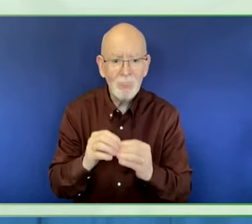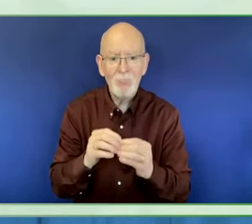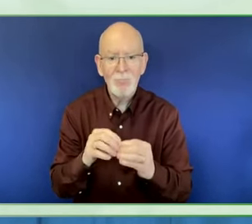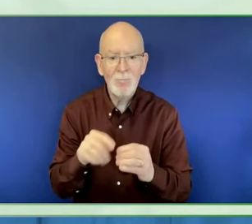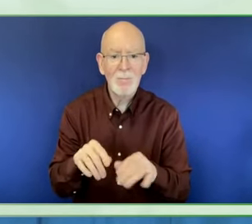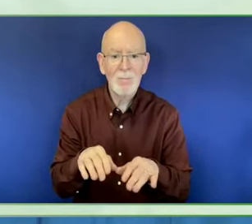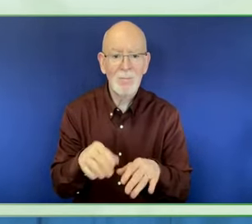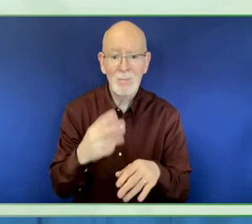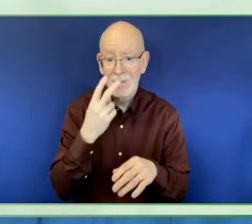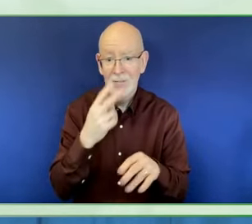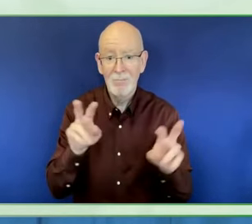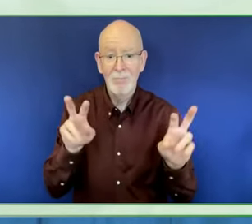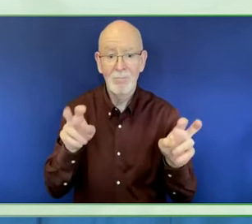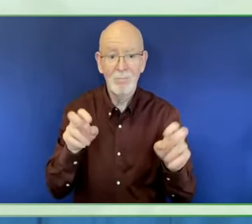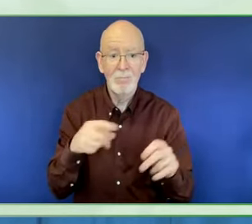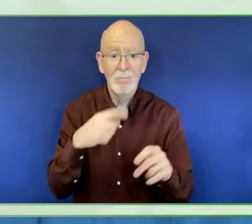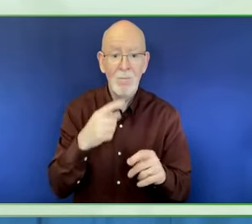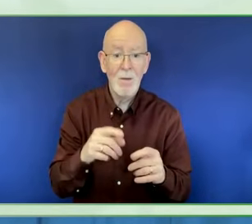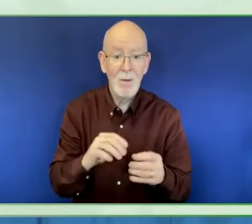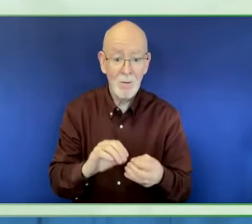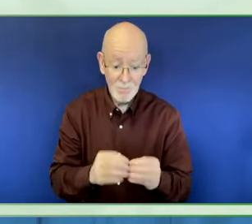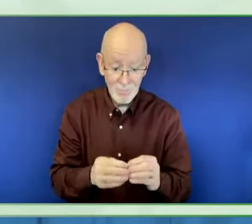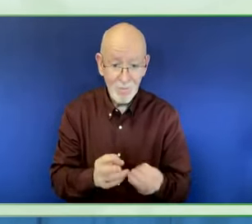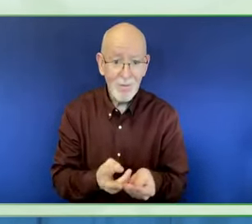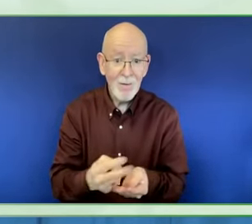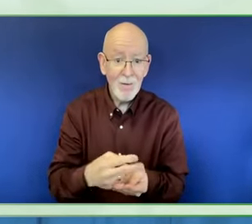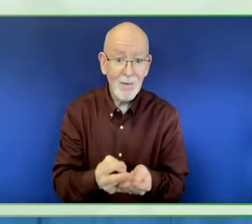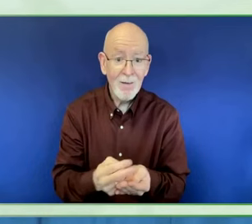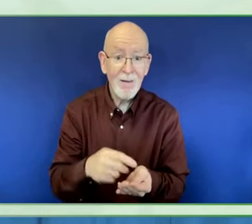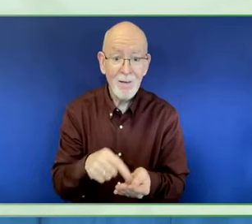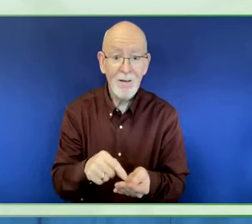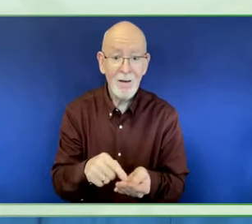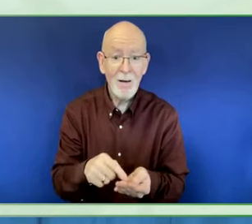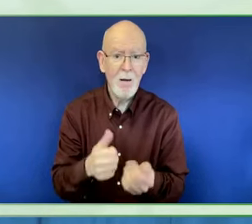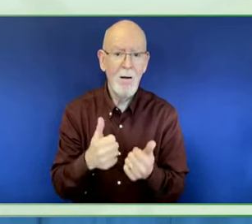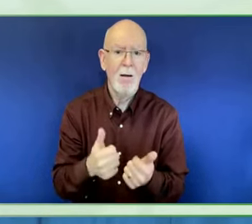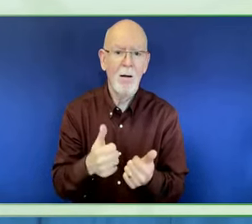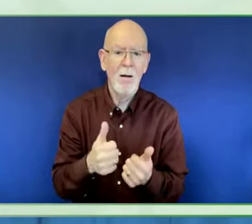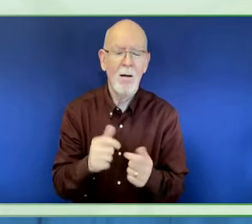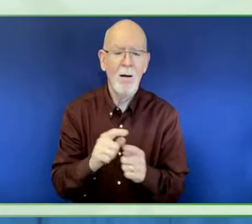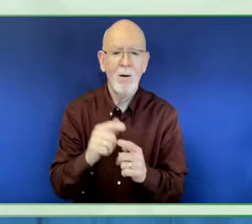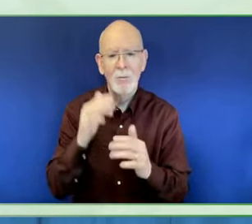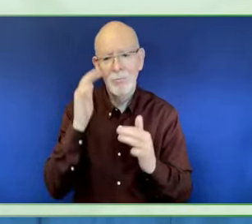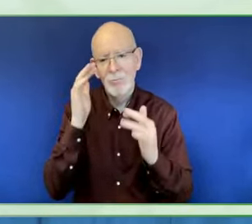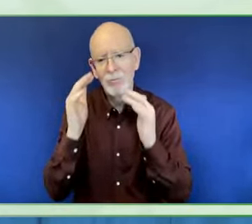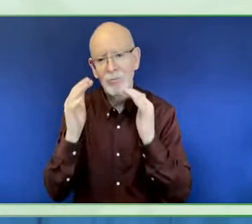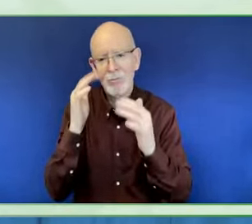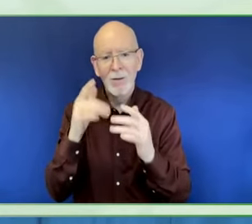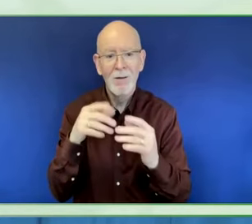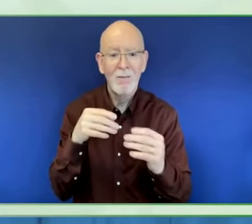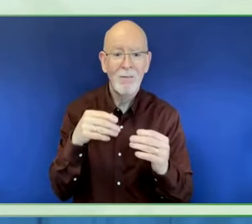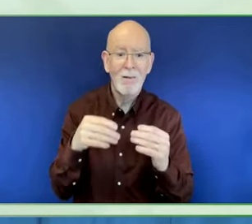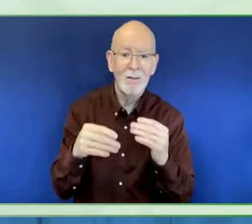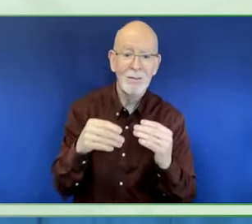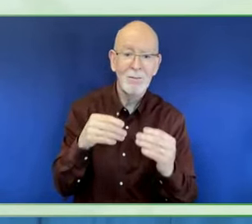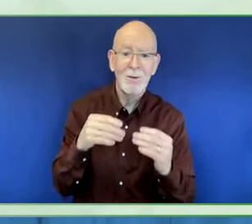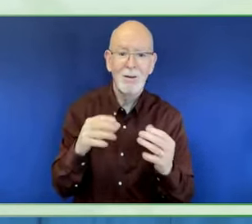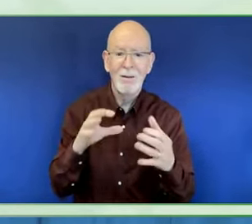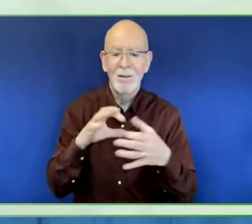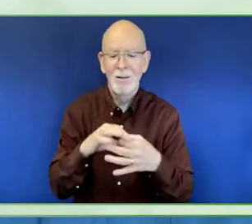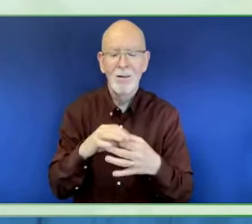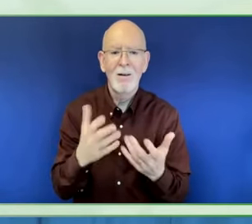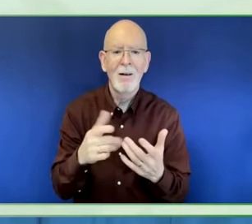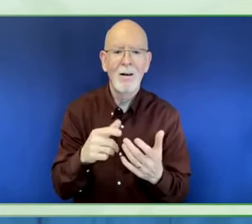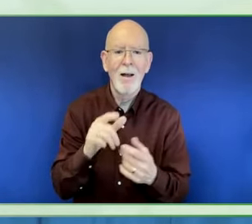So that was one version of the workshops that we do. So what's next for Disordinary Love? Because of Zoom fatigue during